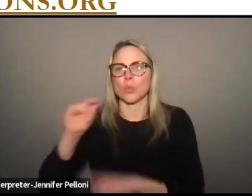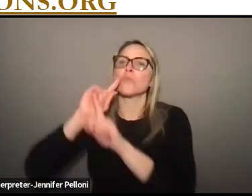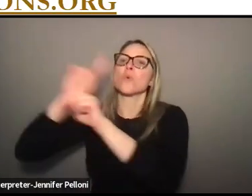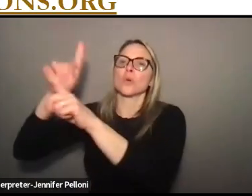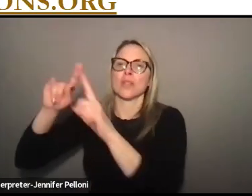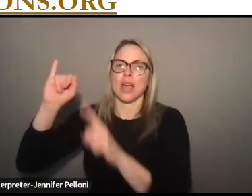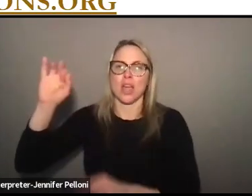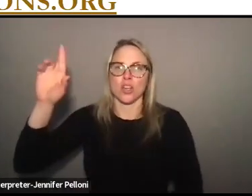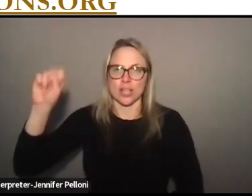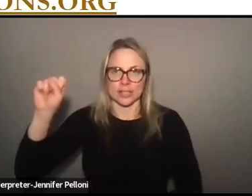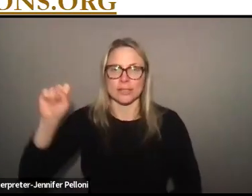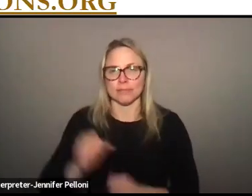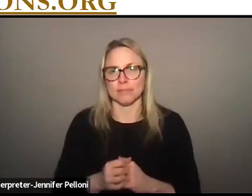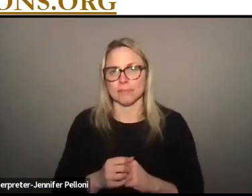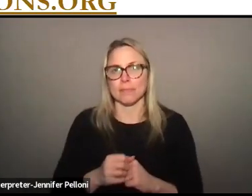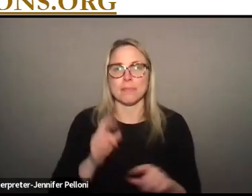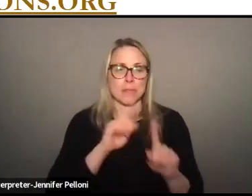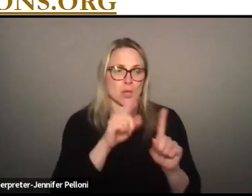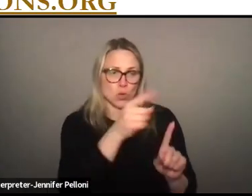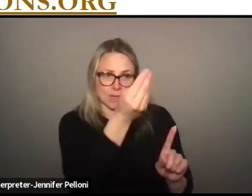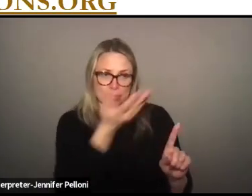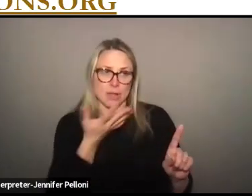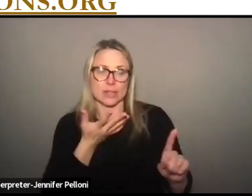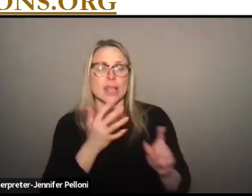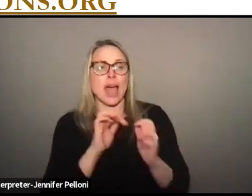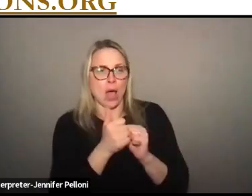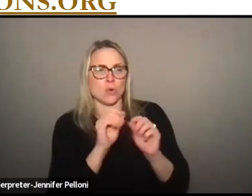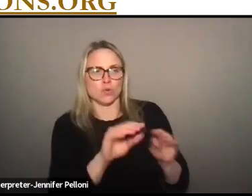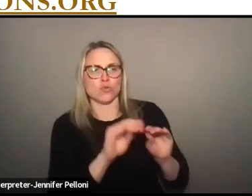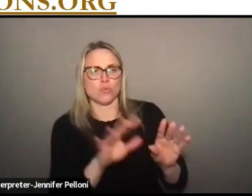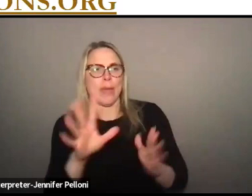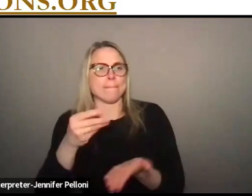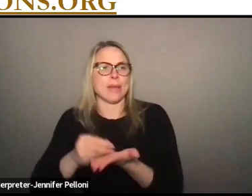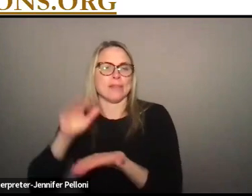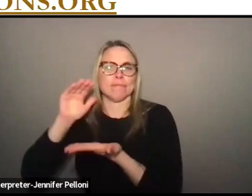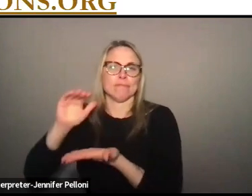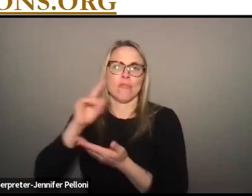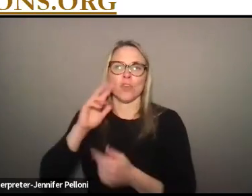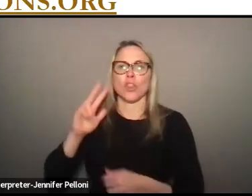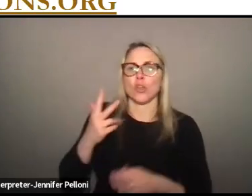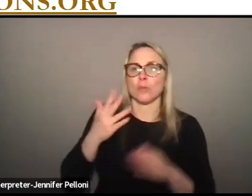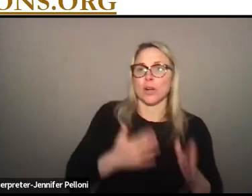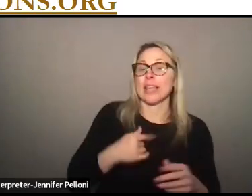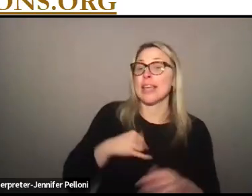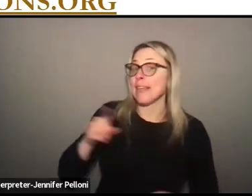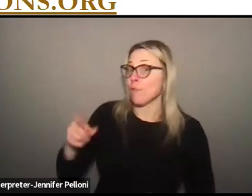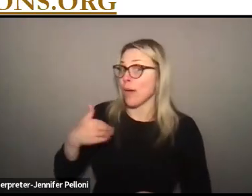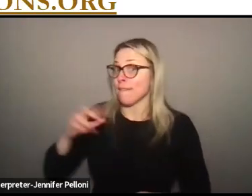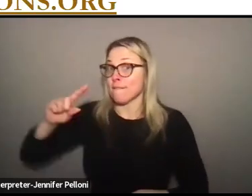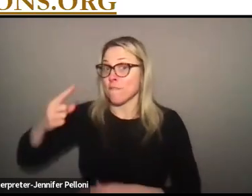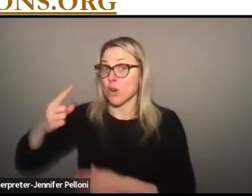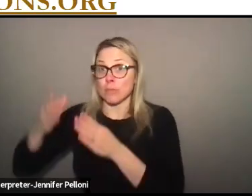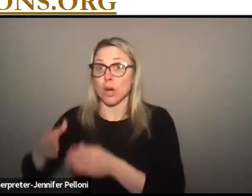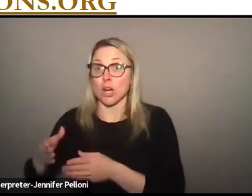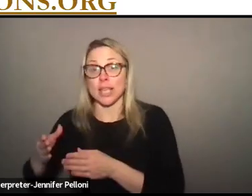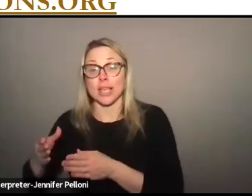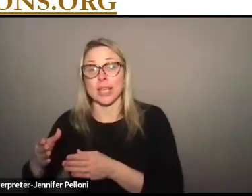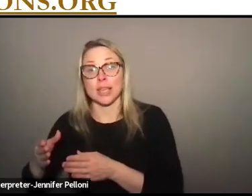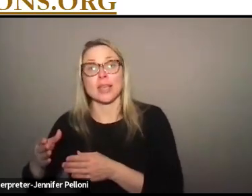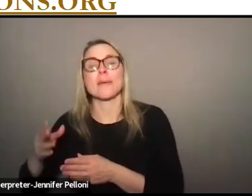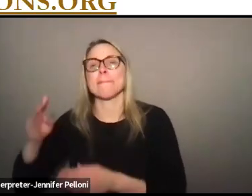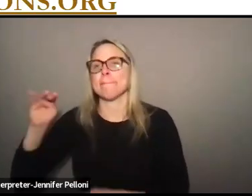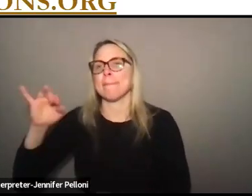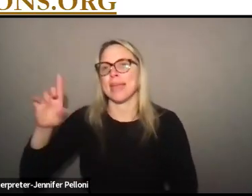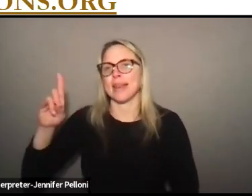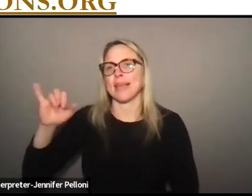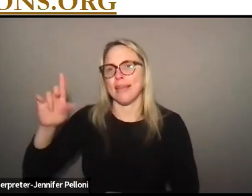the IRS. But you tell us how to make disbursements for the third party. The first party, it's Medicaid